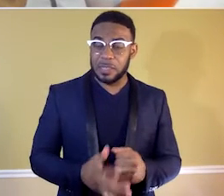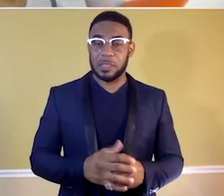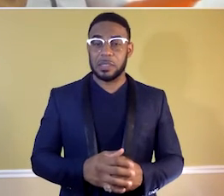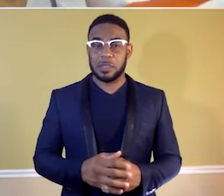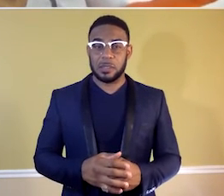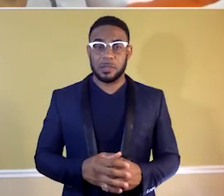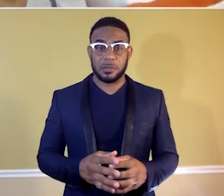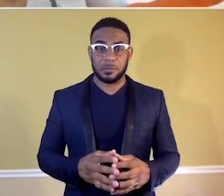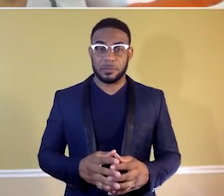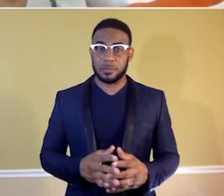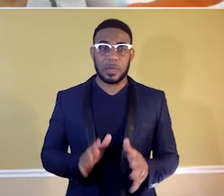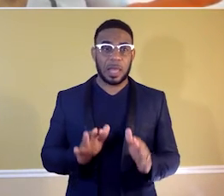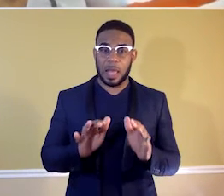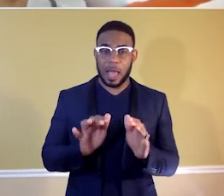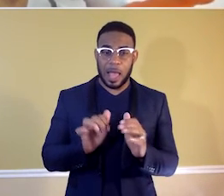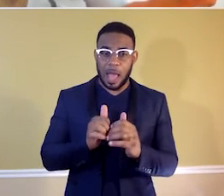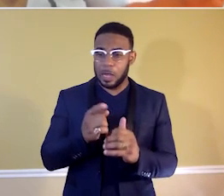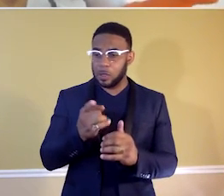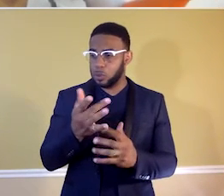technologies? How did